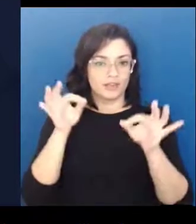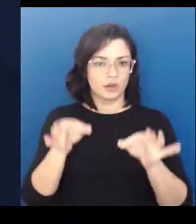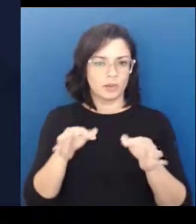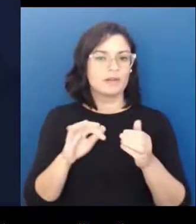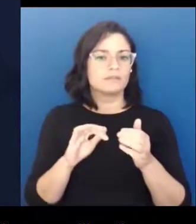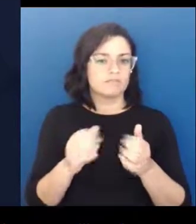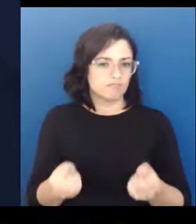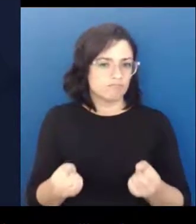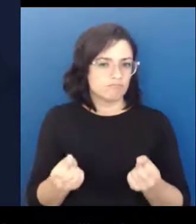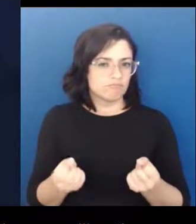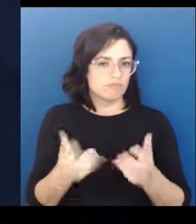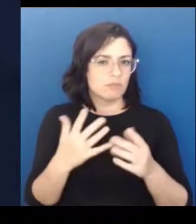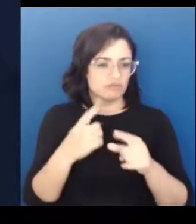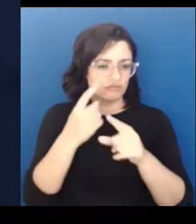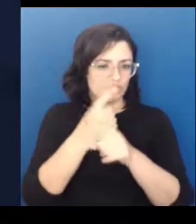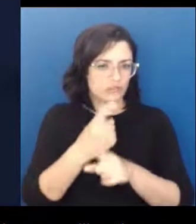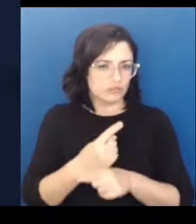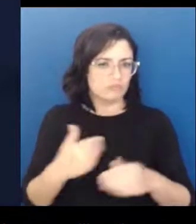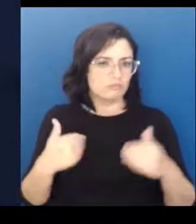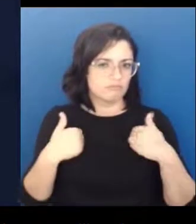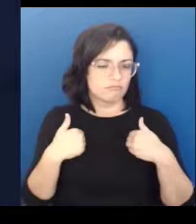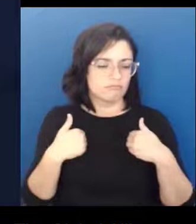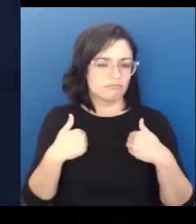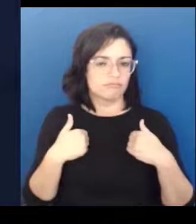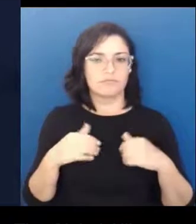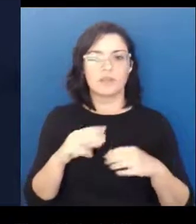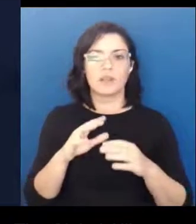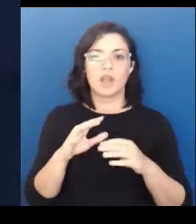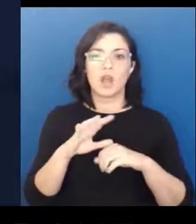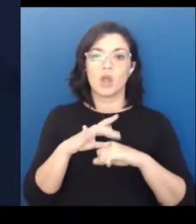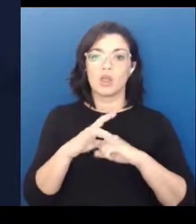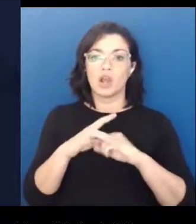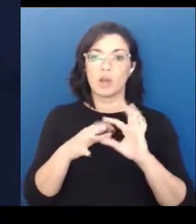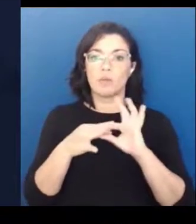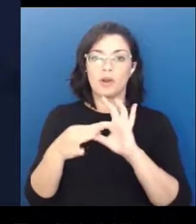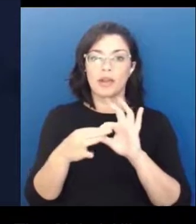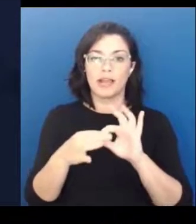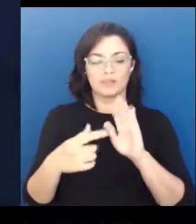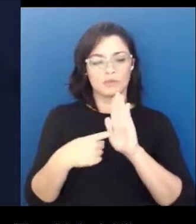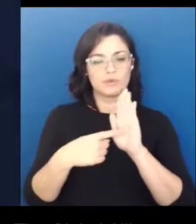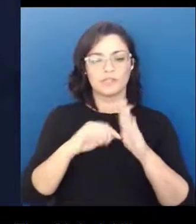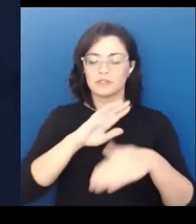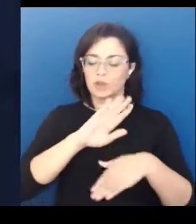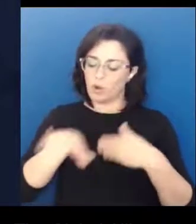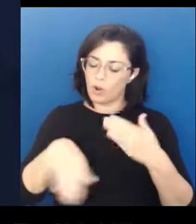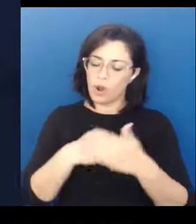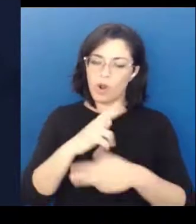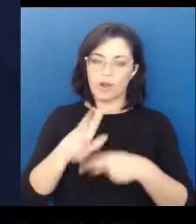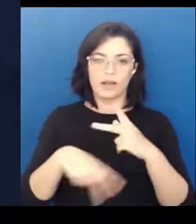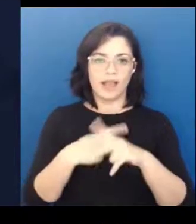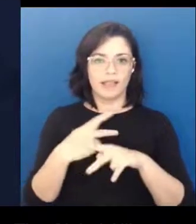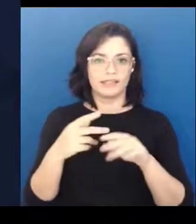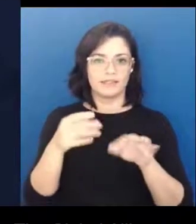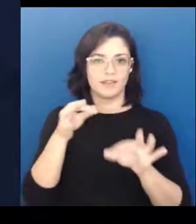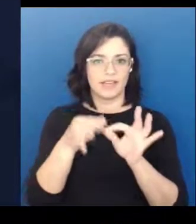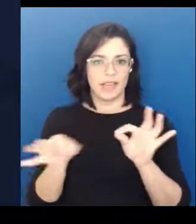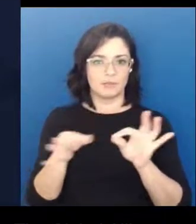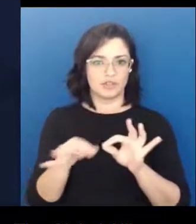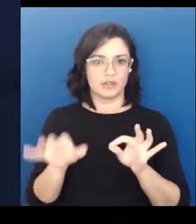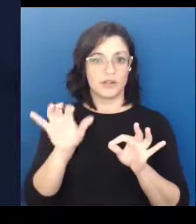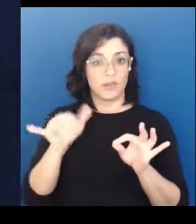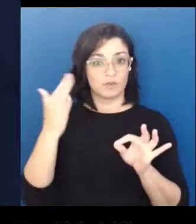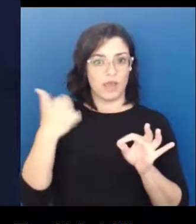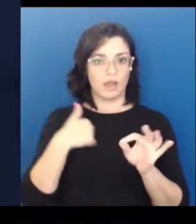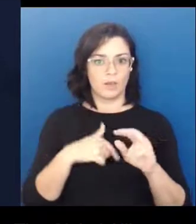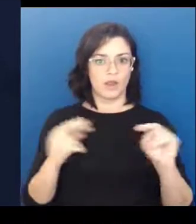Alliance represents all forms of captioning, and that's what makes us unbiased. Our only goal is improving the quality of captioning for